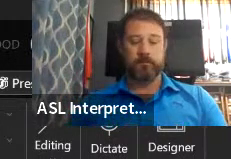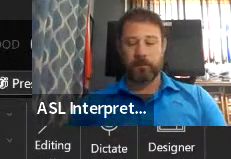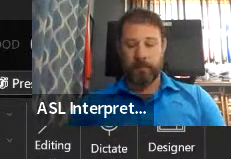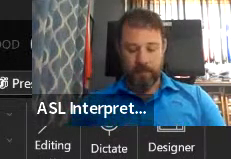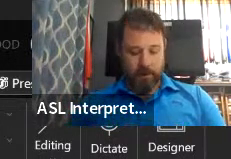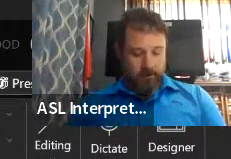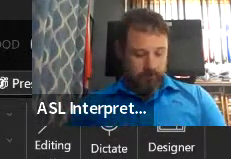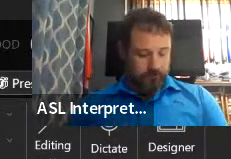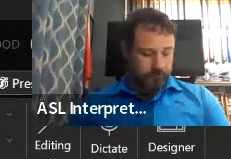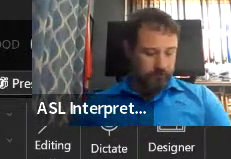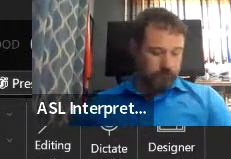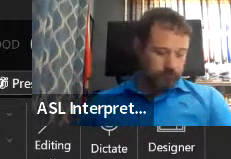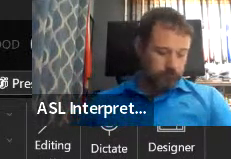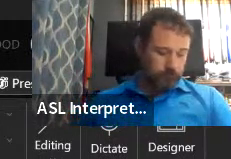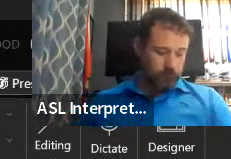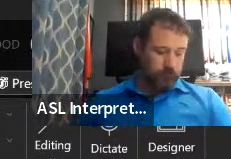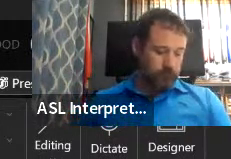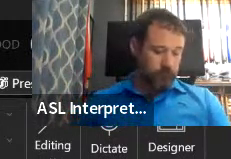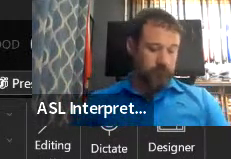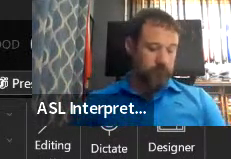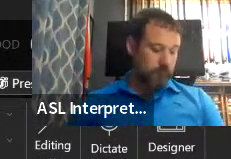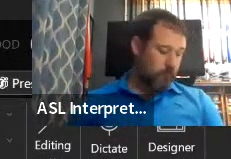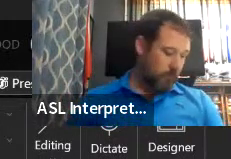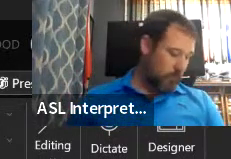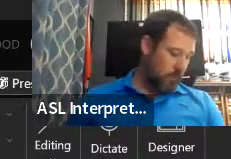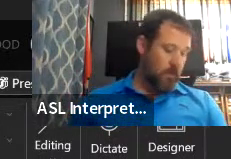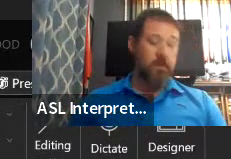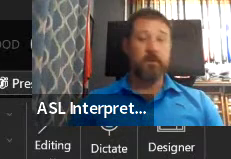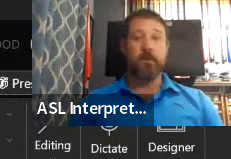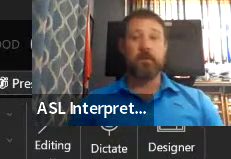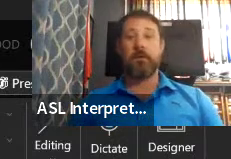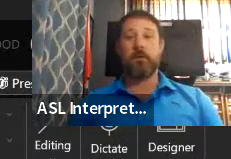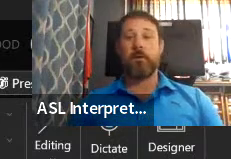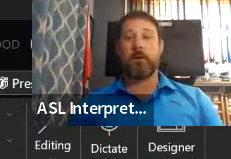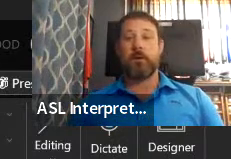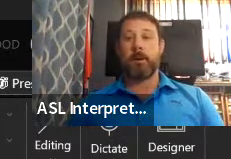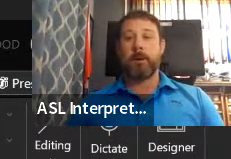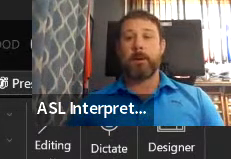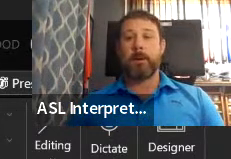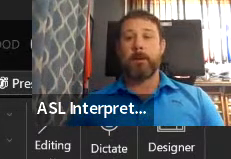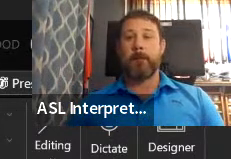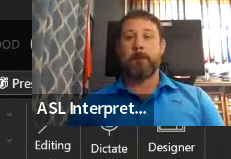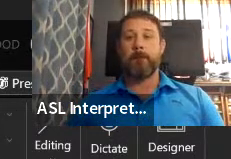Buenas noches, bienvenidos a la junta del grupo de